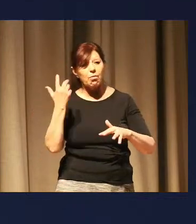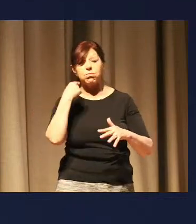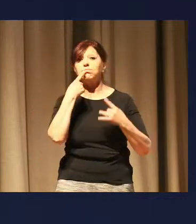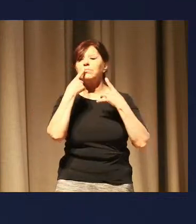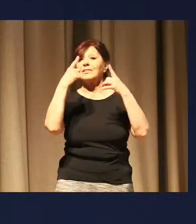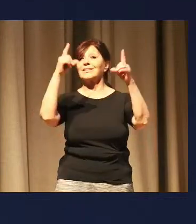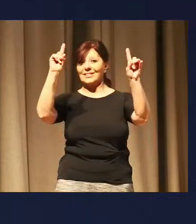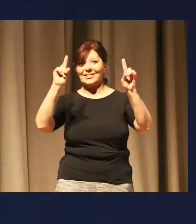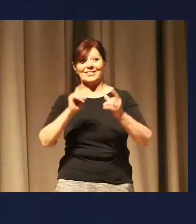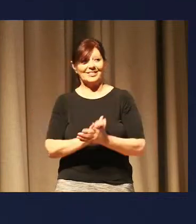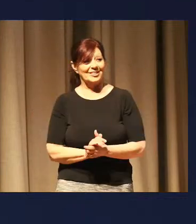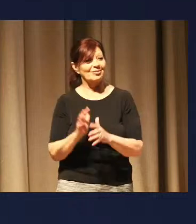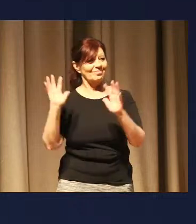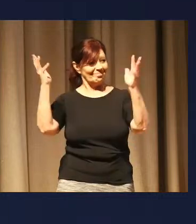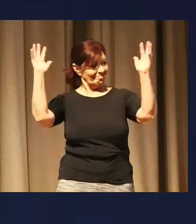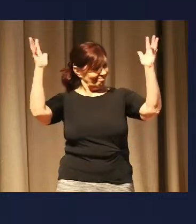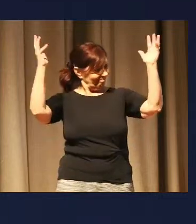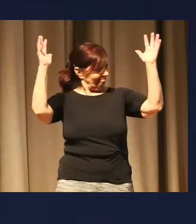for the museum.